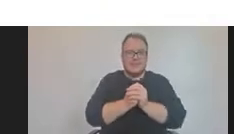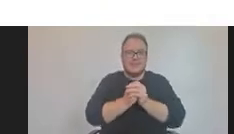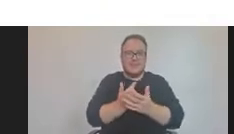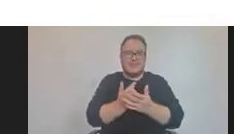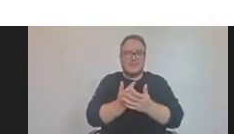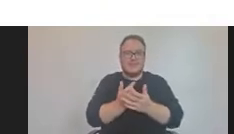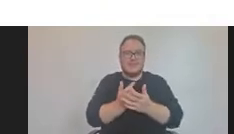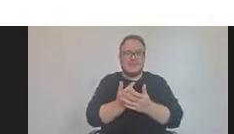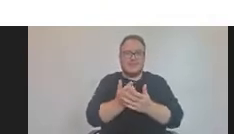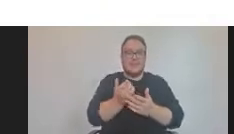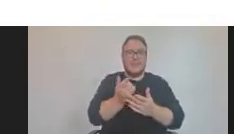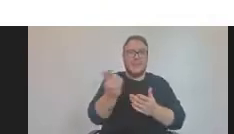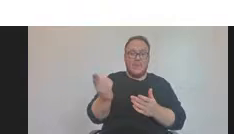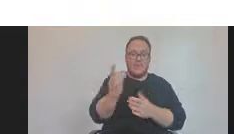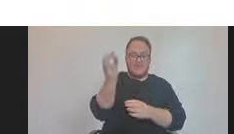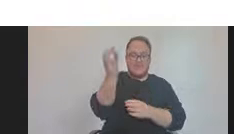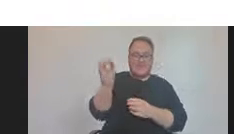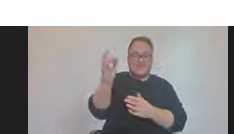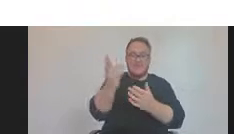as non-white British.